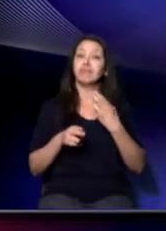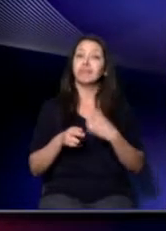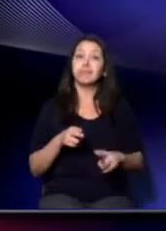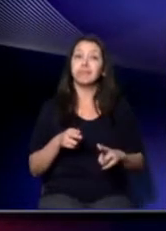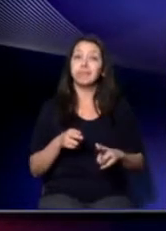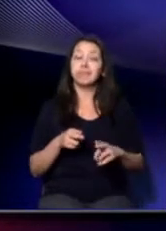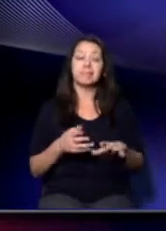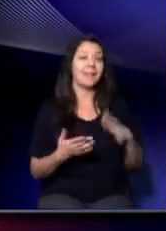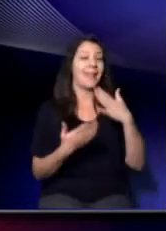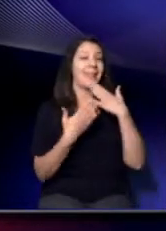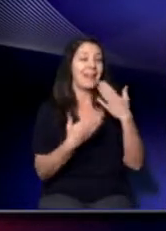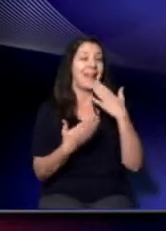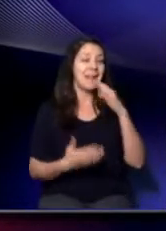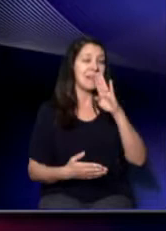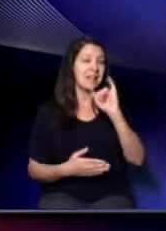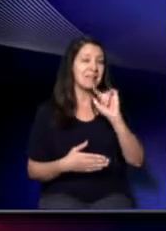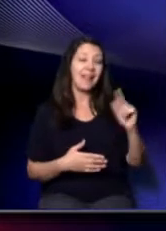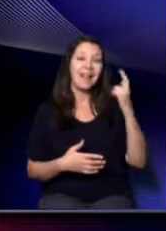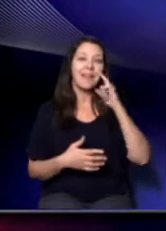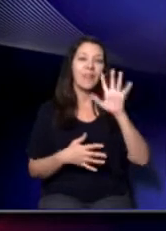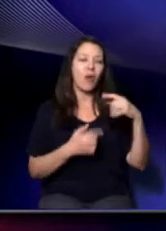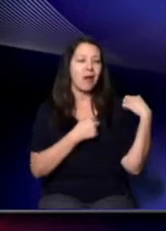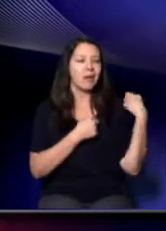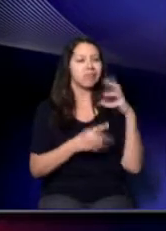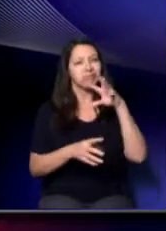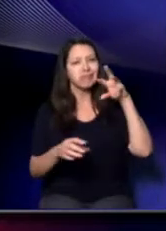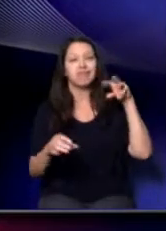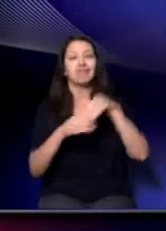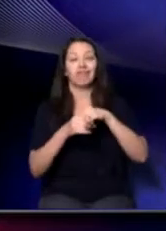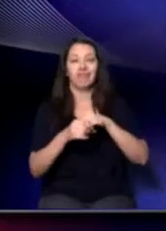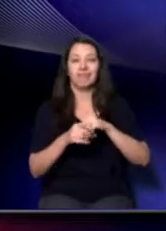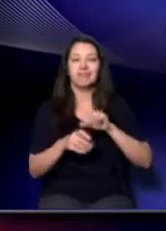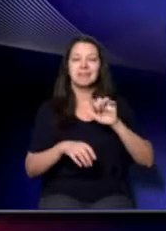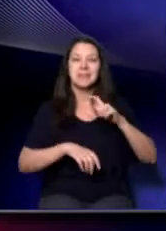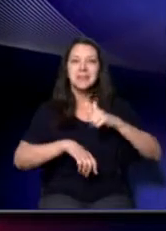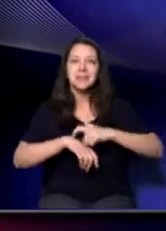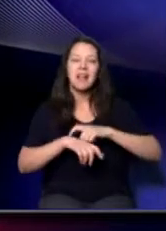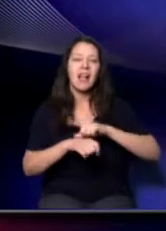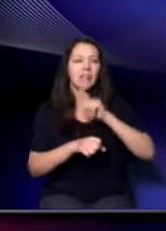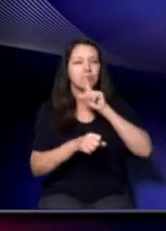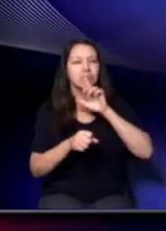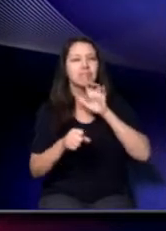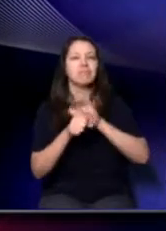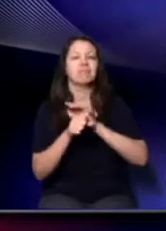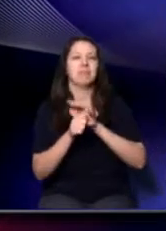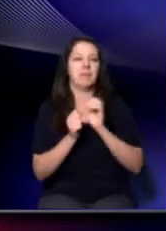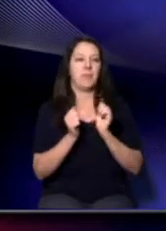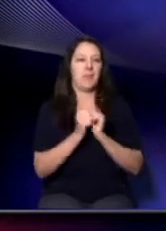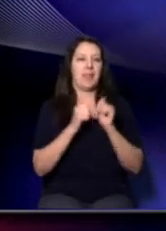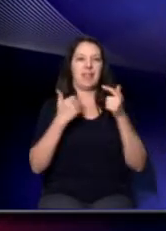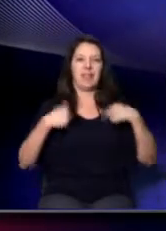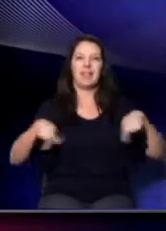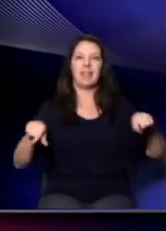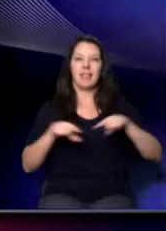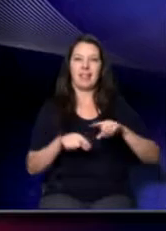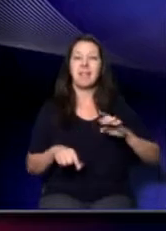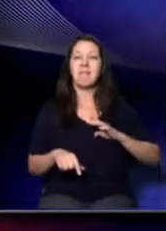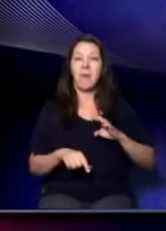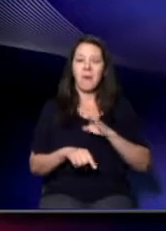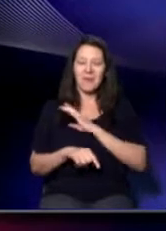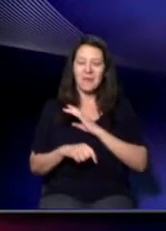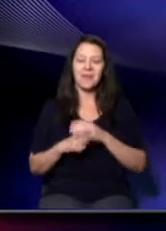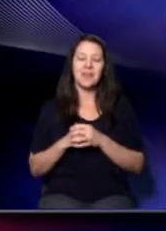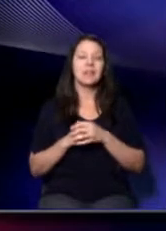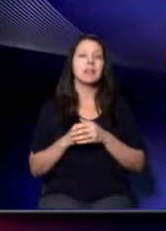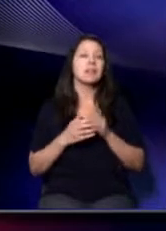thank Bill for his service and his time and his commitment with the board. Some